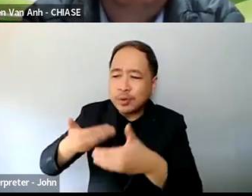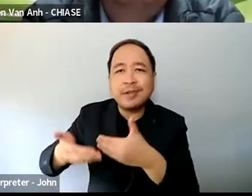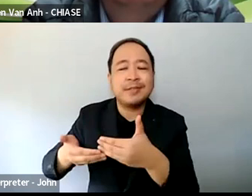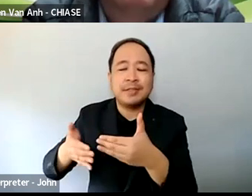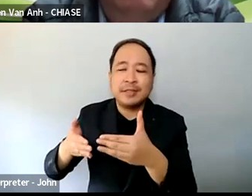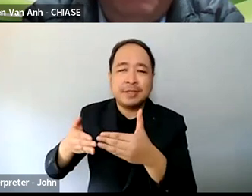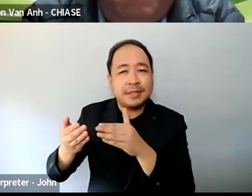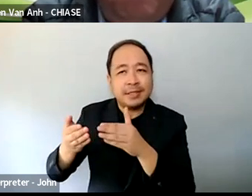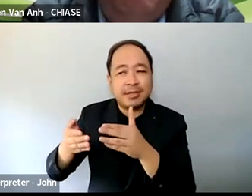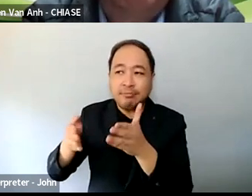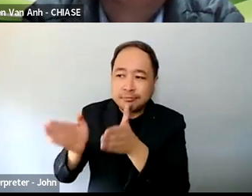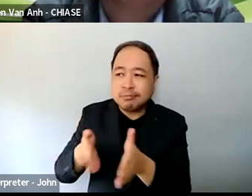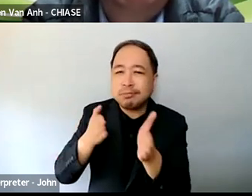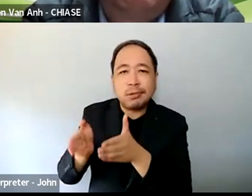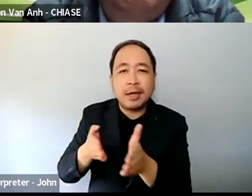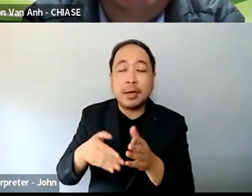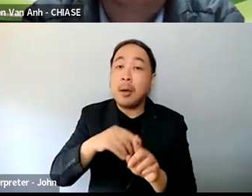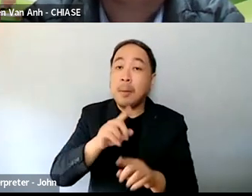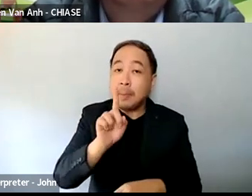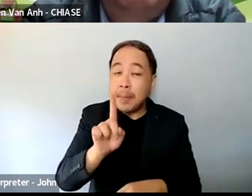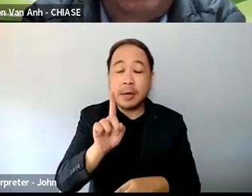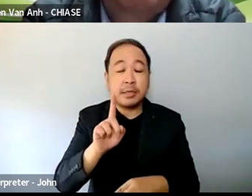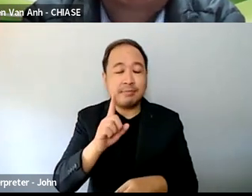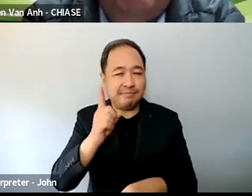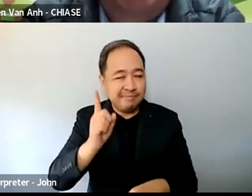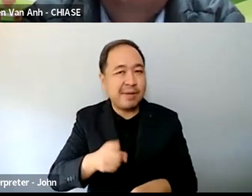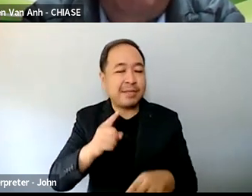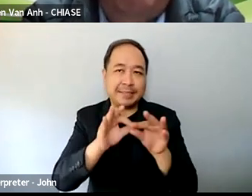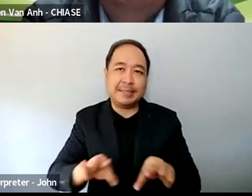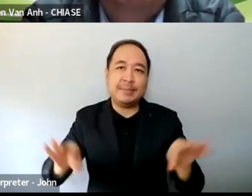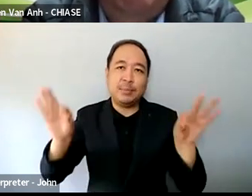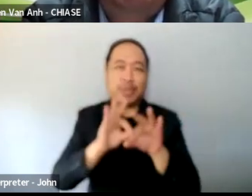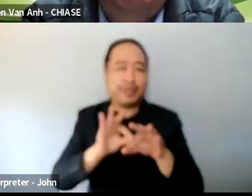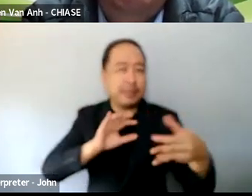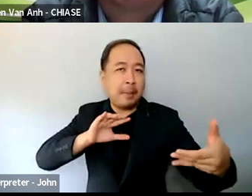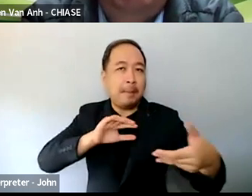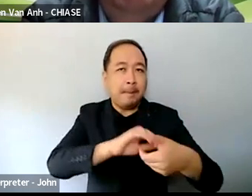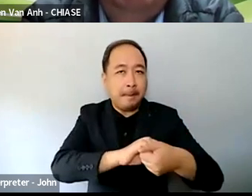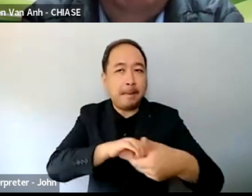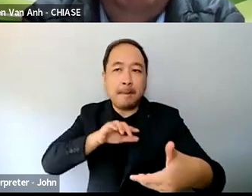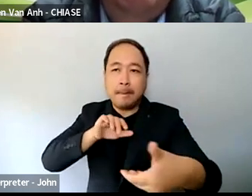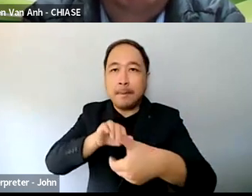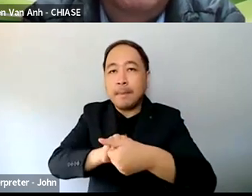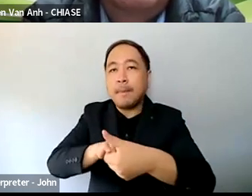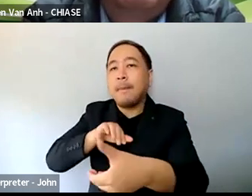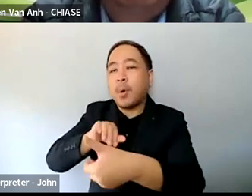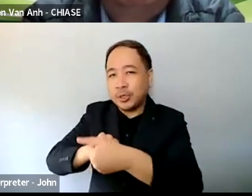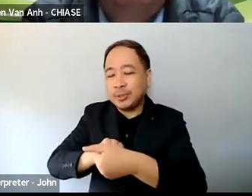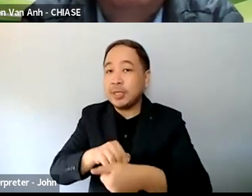the importance of the partnership. And this is one of the area we have also heard from